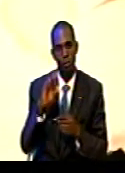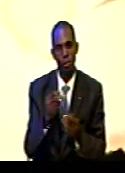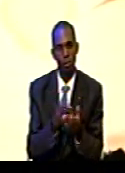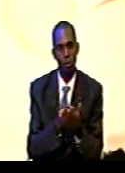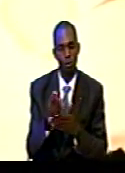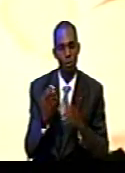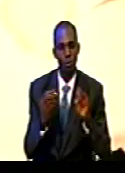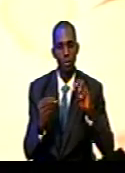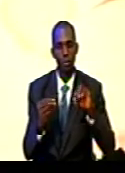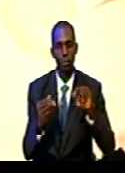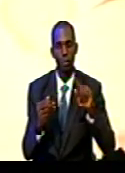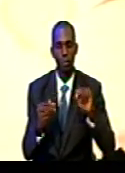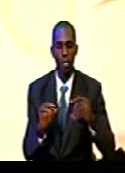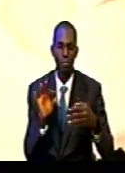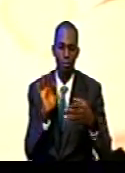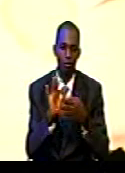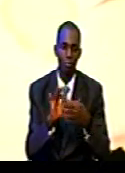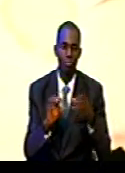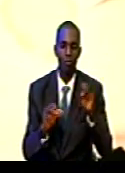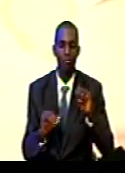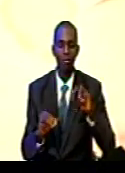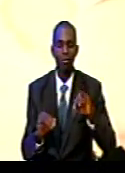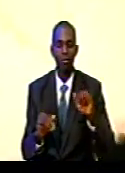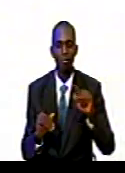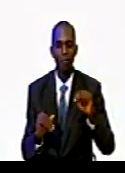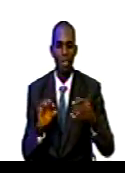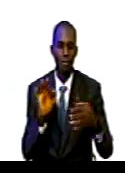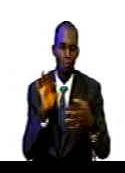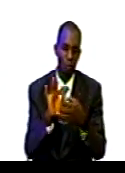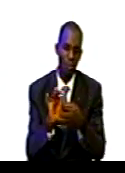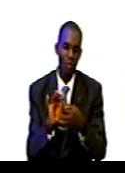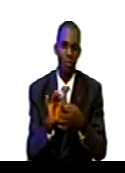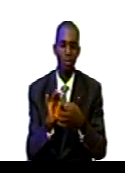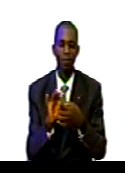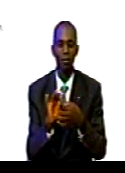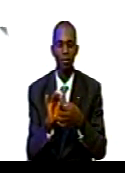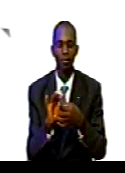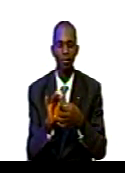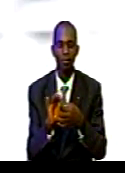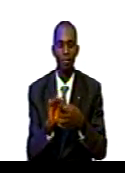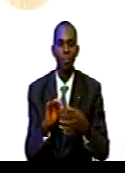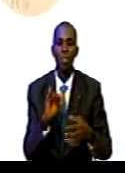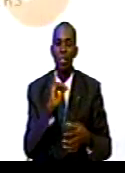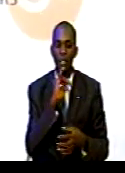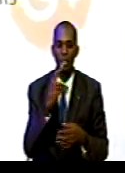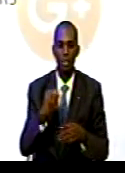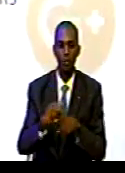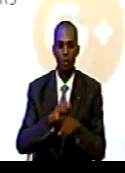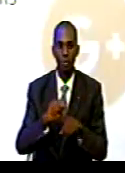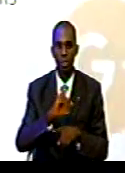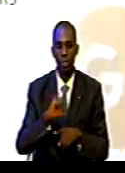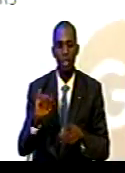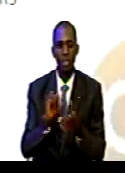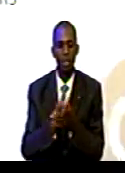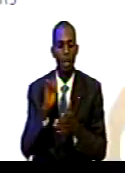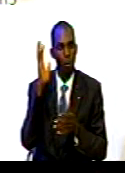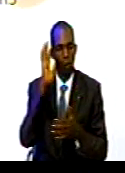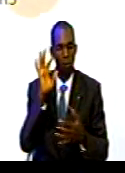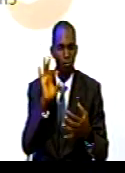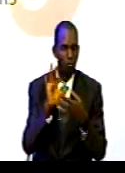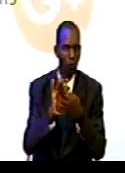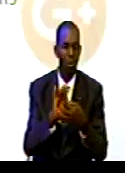to bring others to the knowledge of the truth. Smart Connects, Smart Connects,